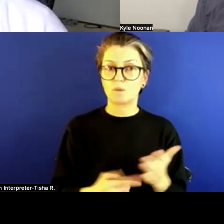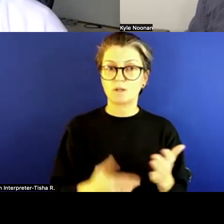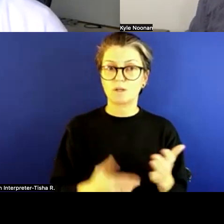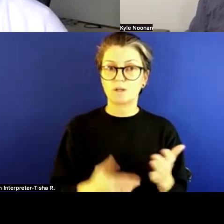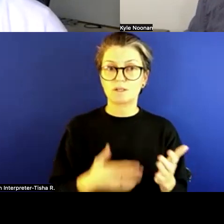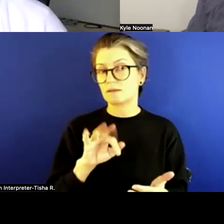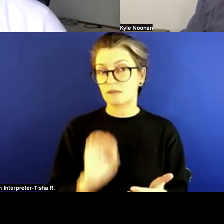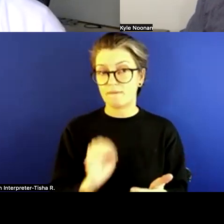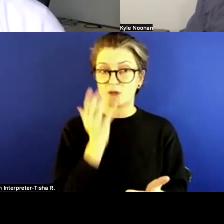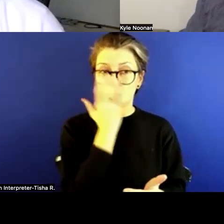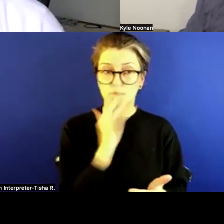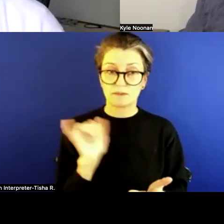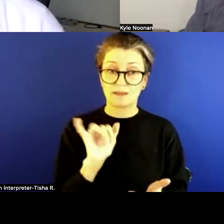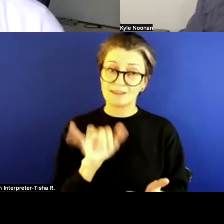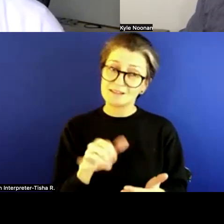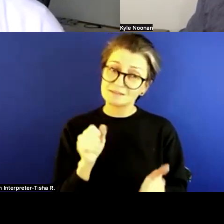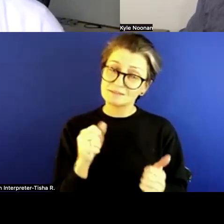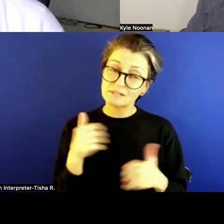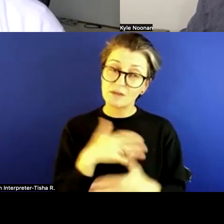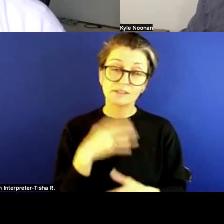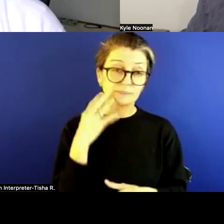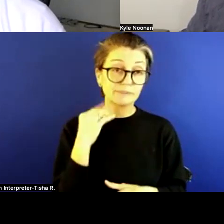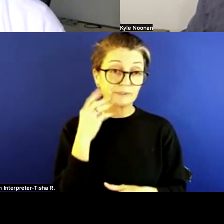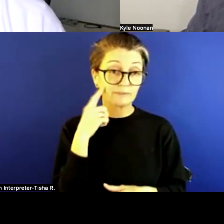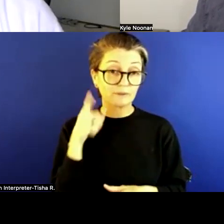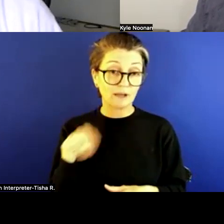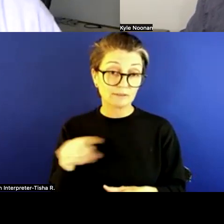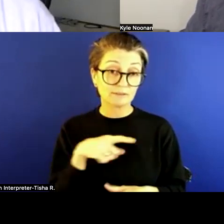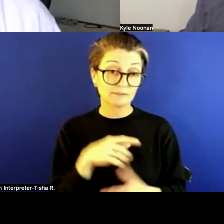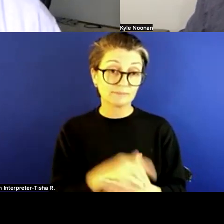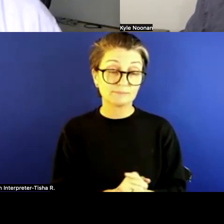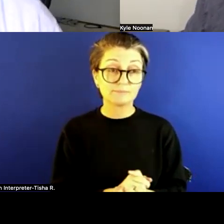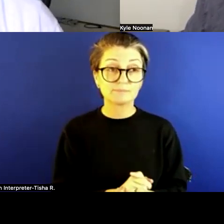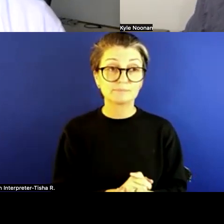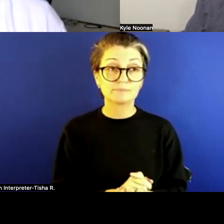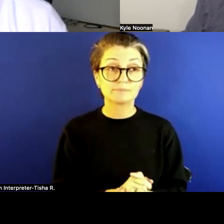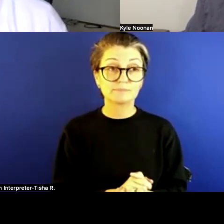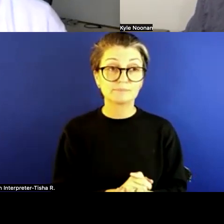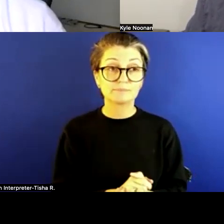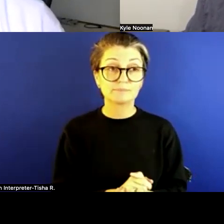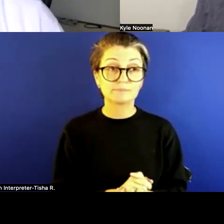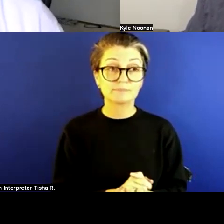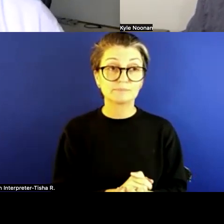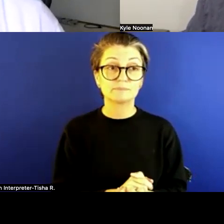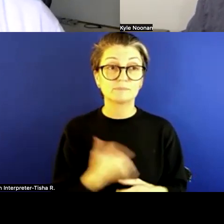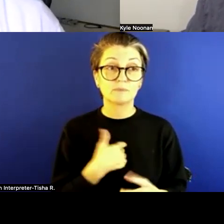be a really scary experience for a lot of us, as we're going through these kind of identity shifts that we've been talking about up to this